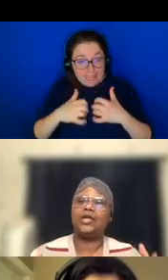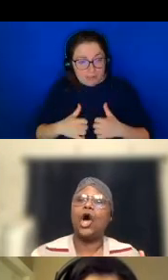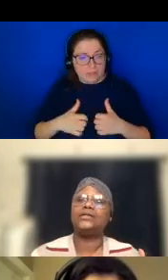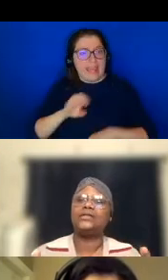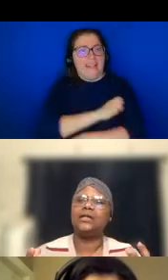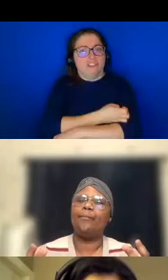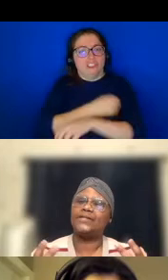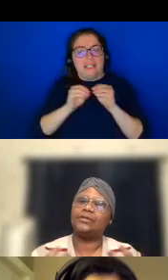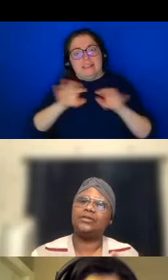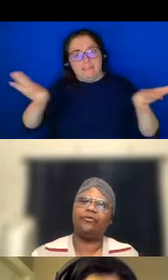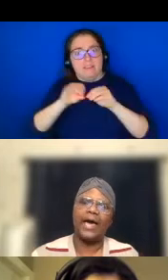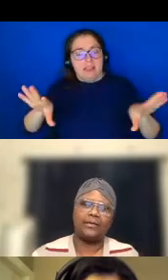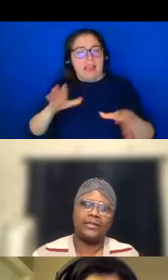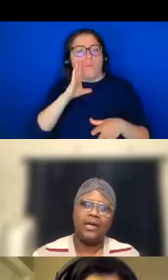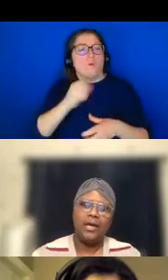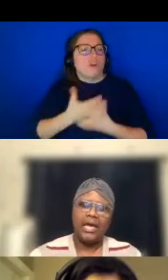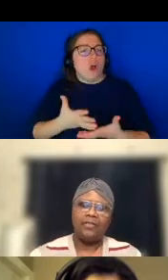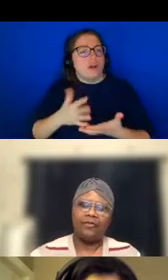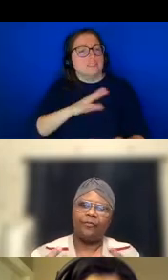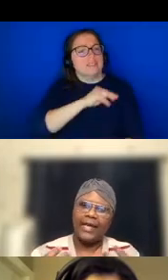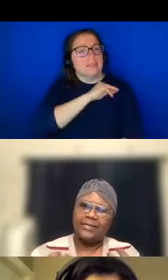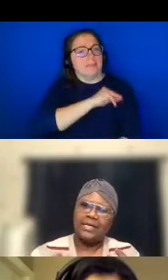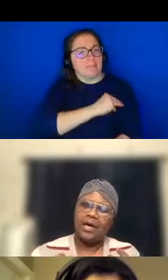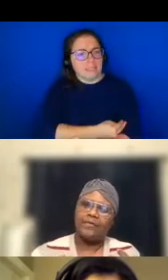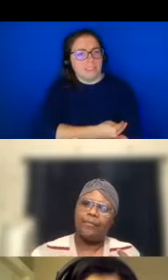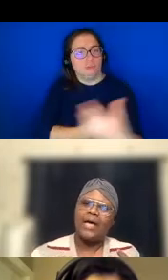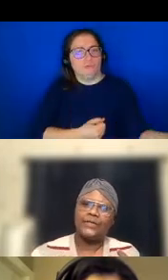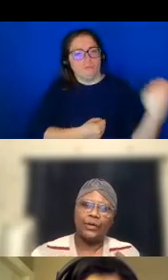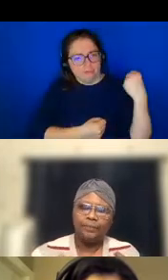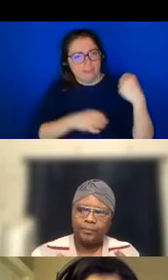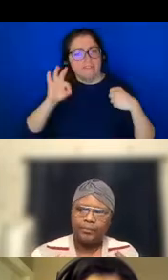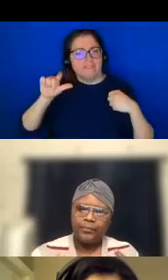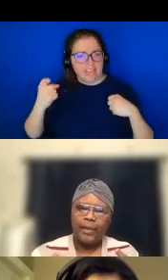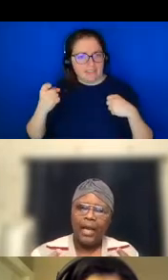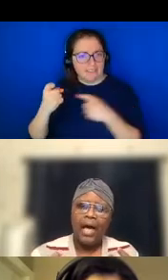and it causes the muscle to flex. In the flexing of the muscle